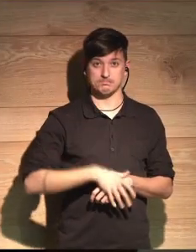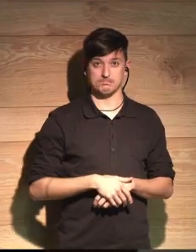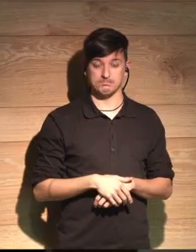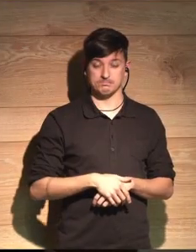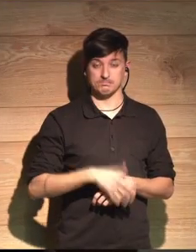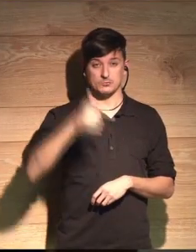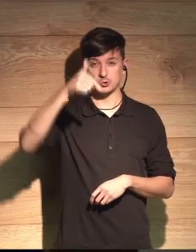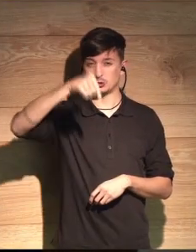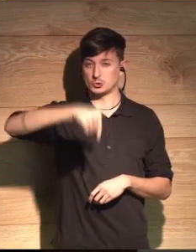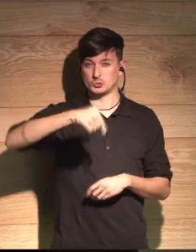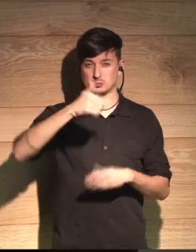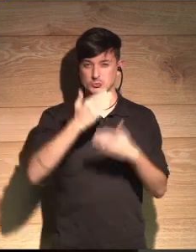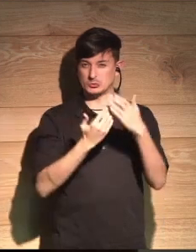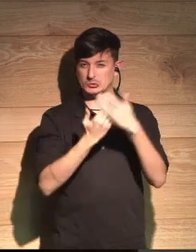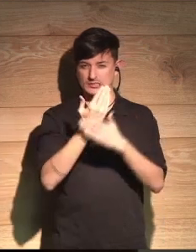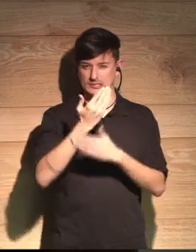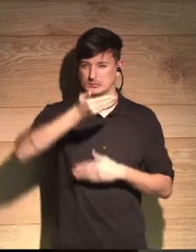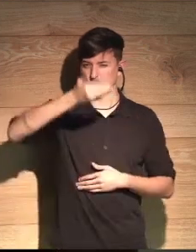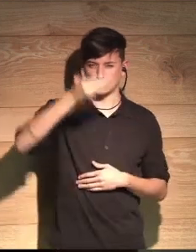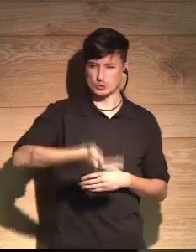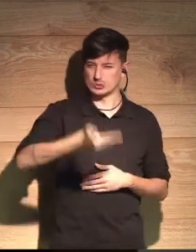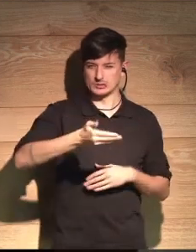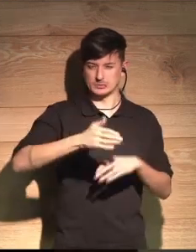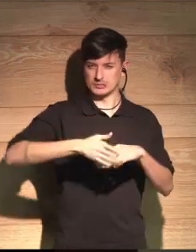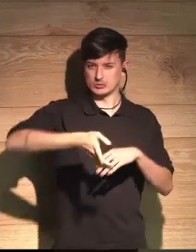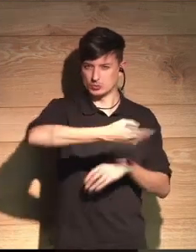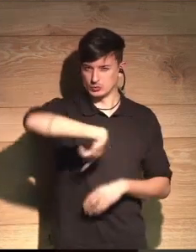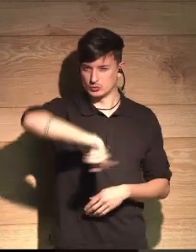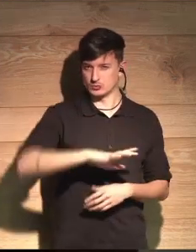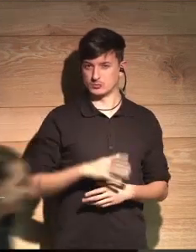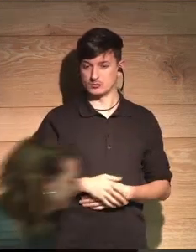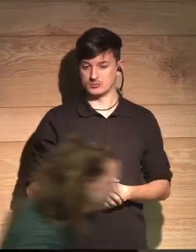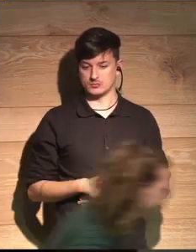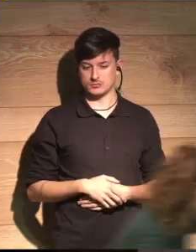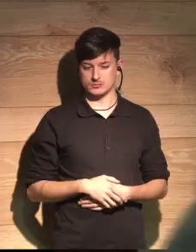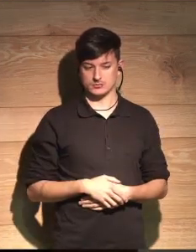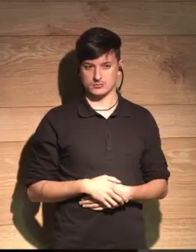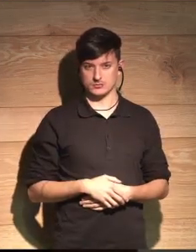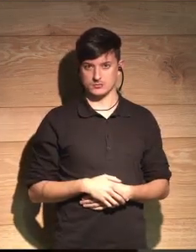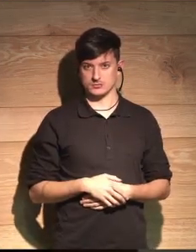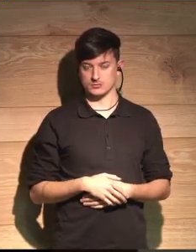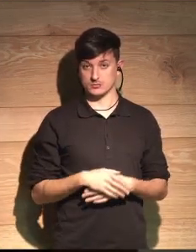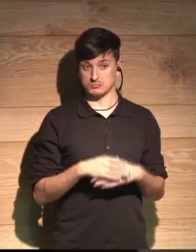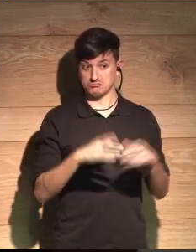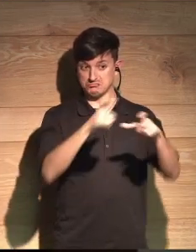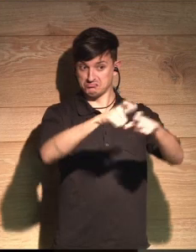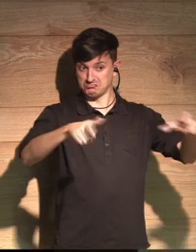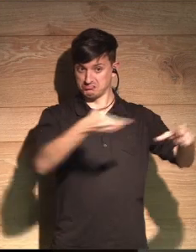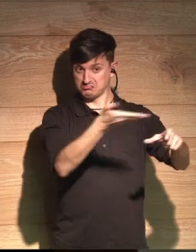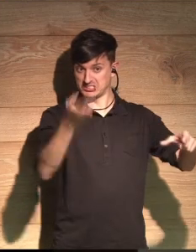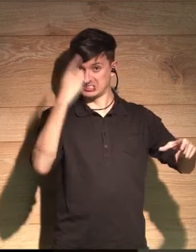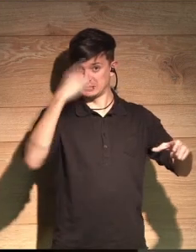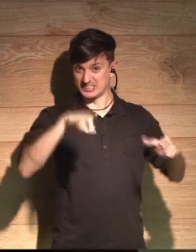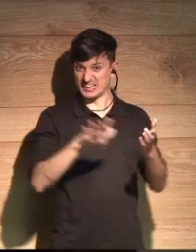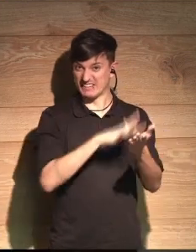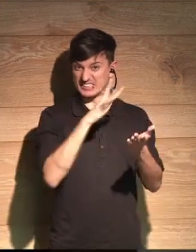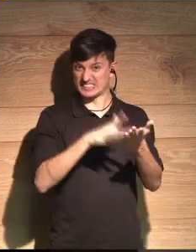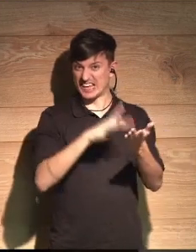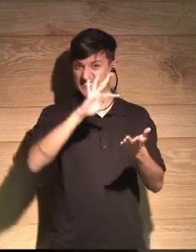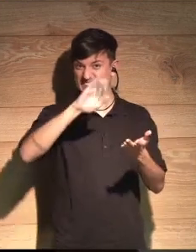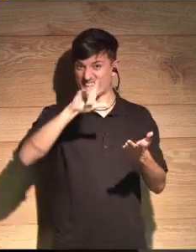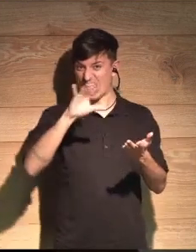Telefónica space. And this is a very important day for us because, as many of you know already, the